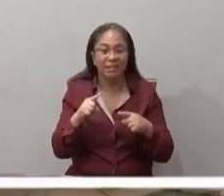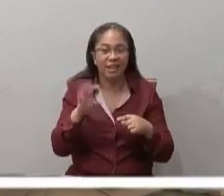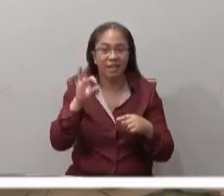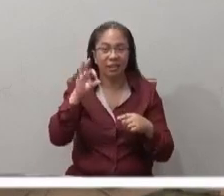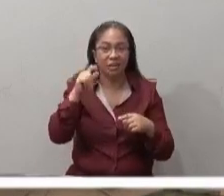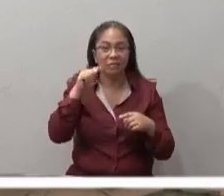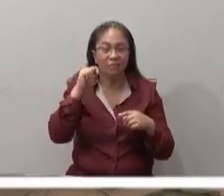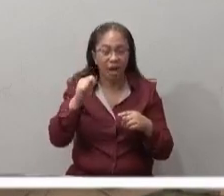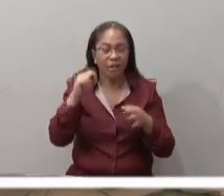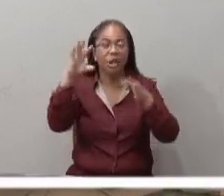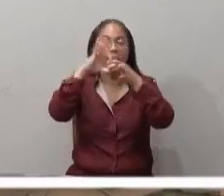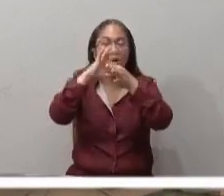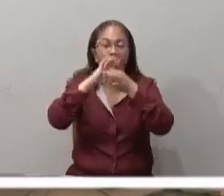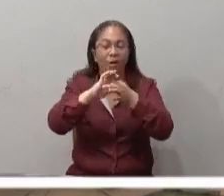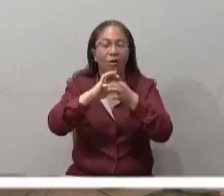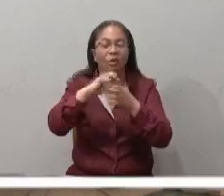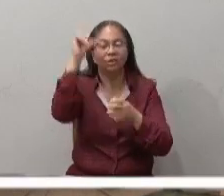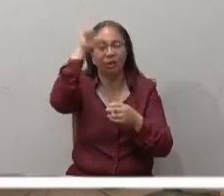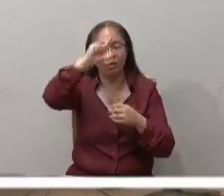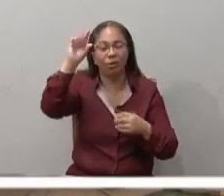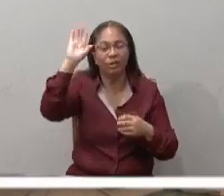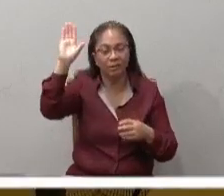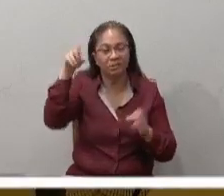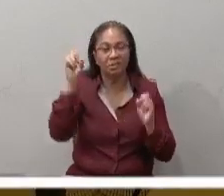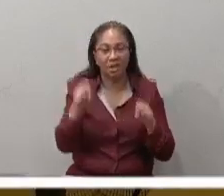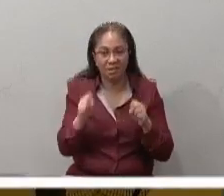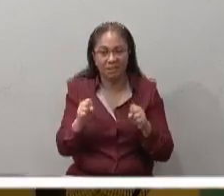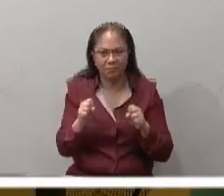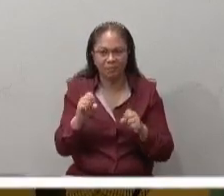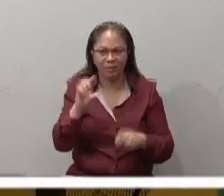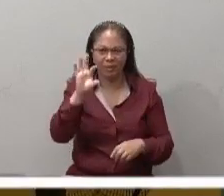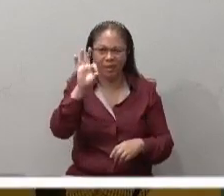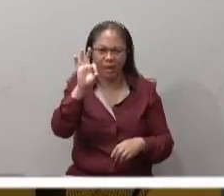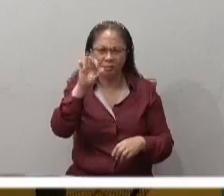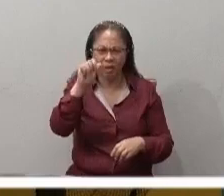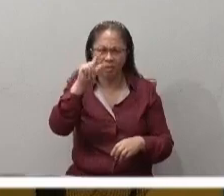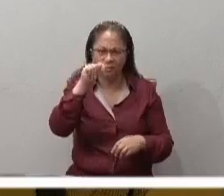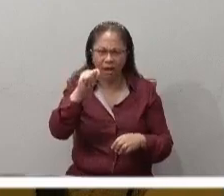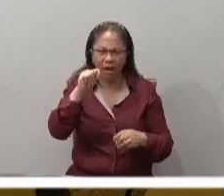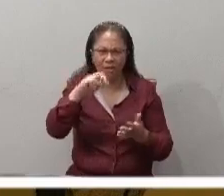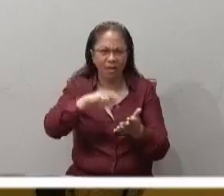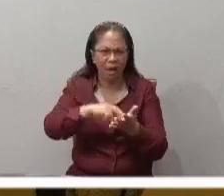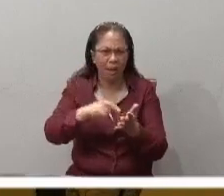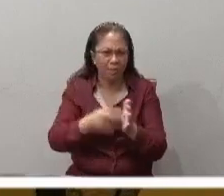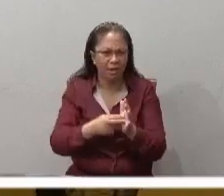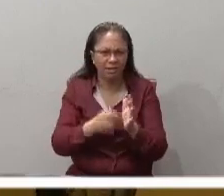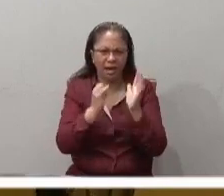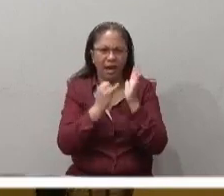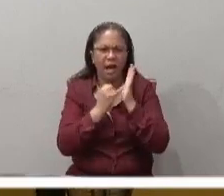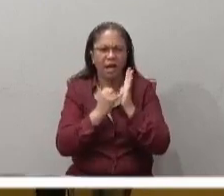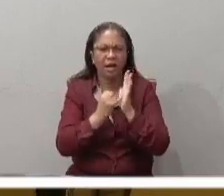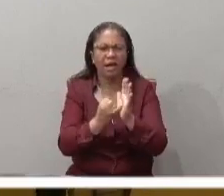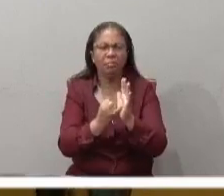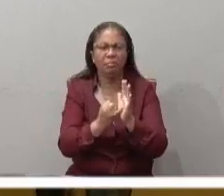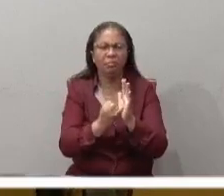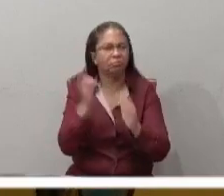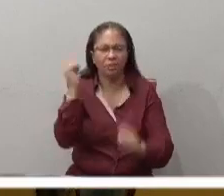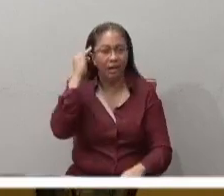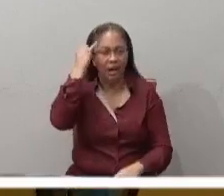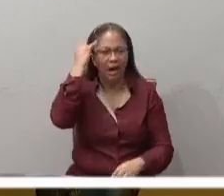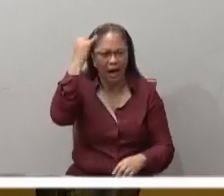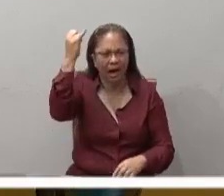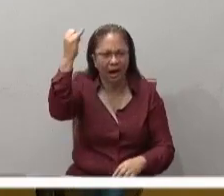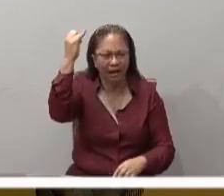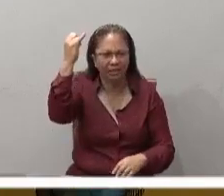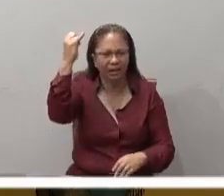he has. Because the fat is an image of sacrifice. And the whole of Leviticus 3 speaks